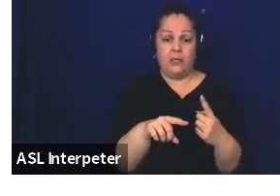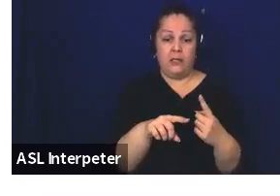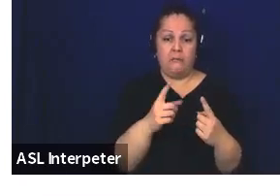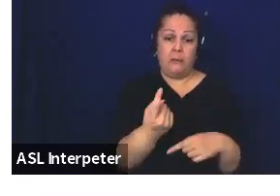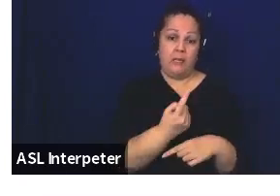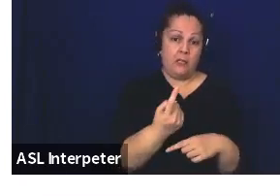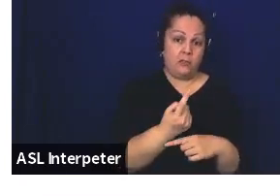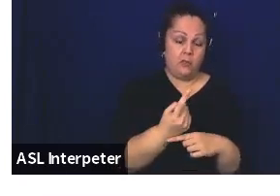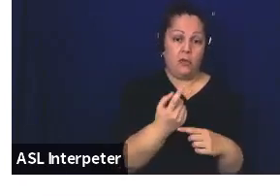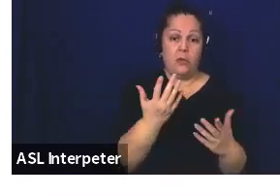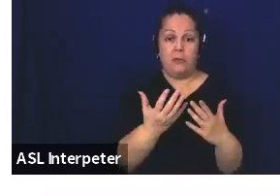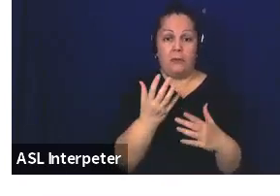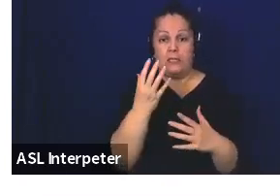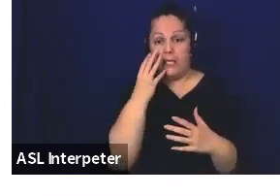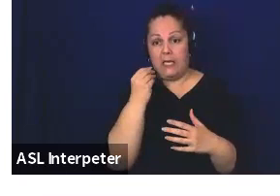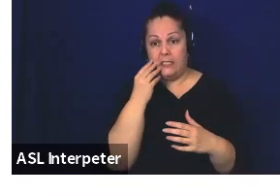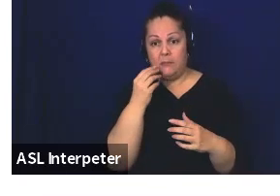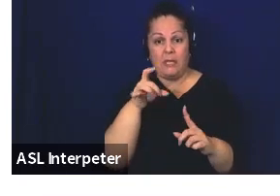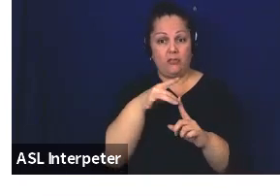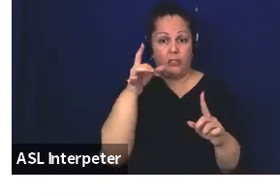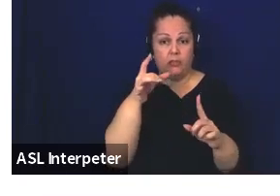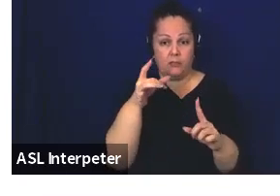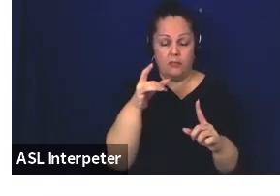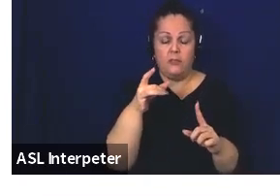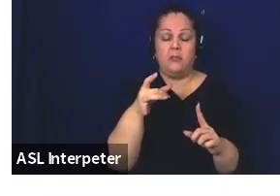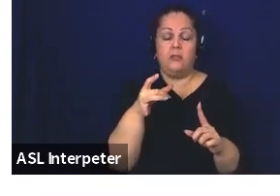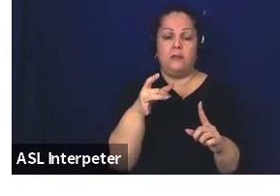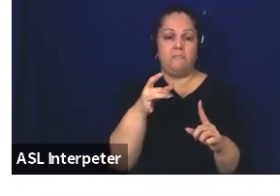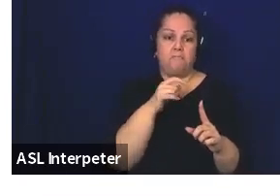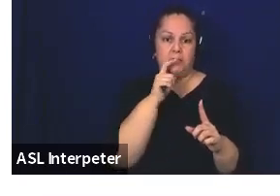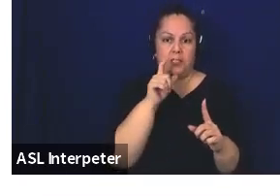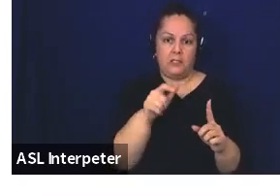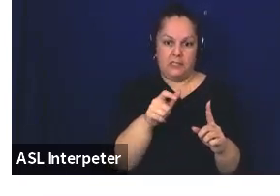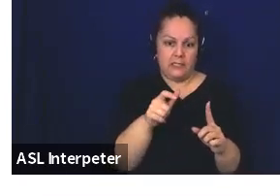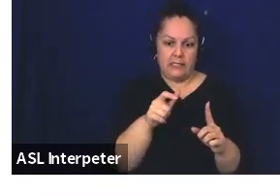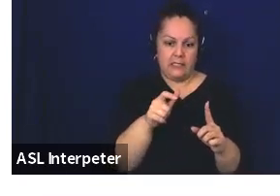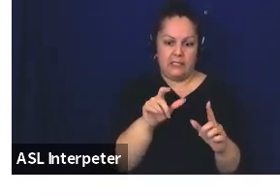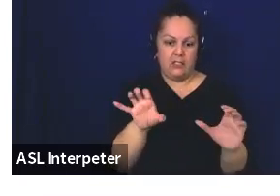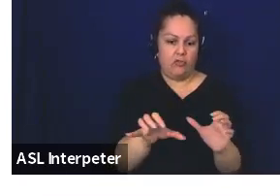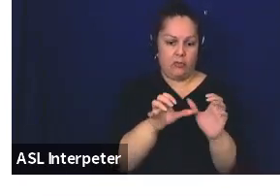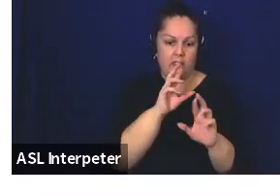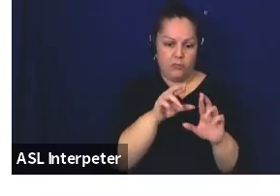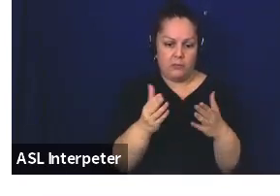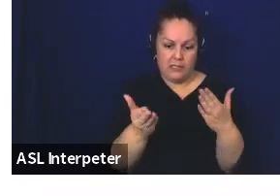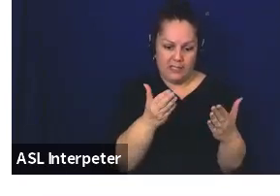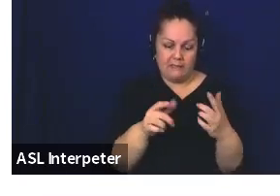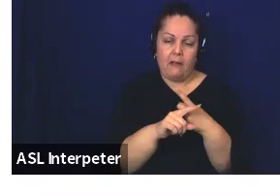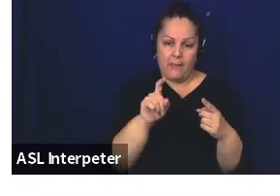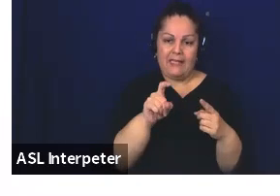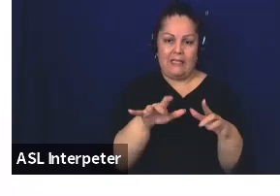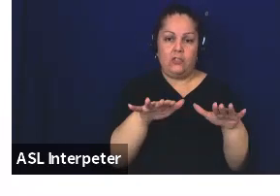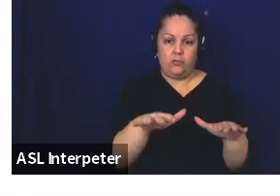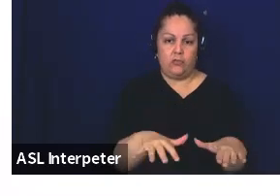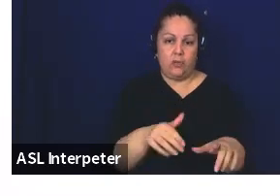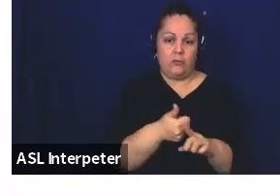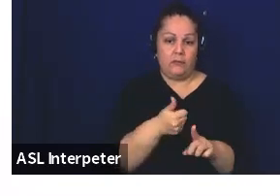and might be experiencing a trigger in which they don't necessarily need crisis response services, but they need to ground